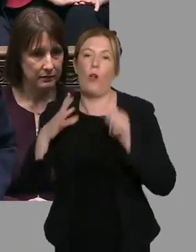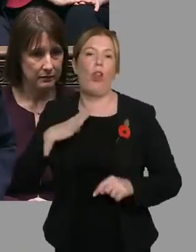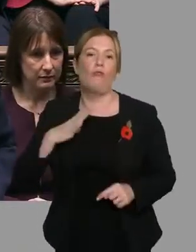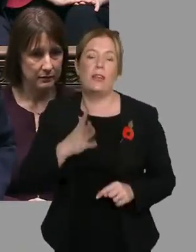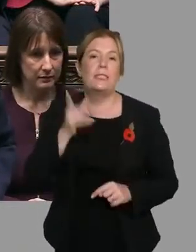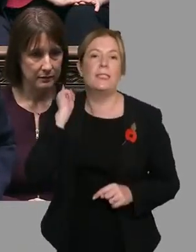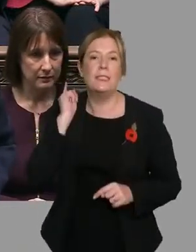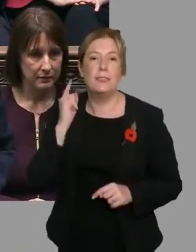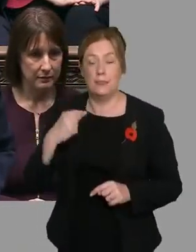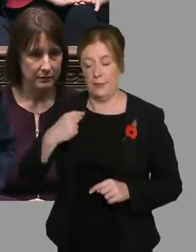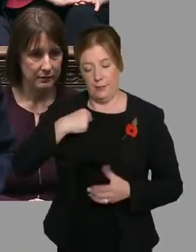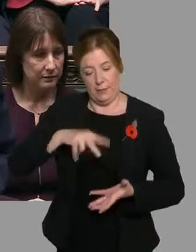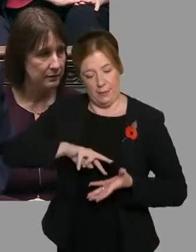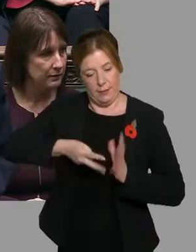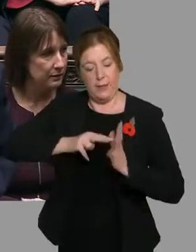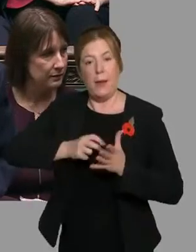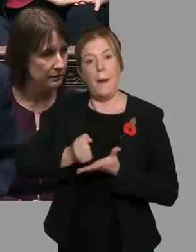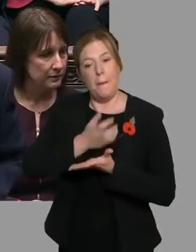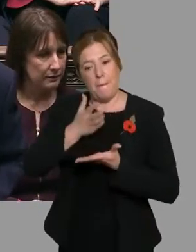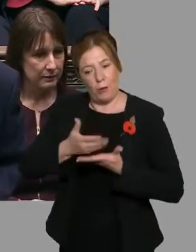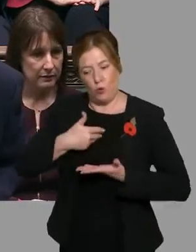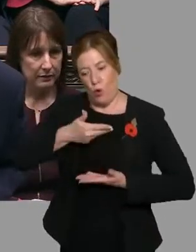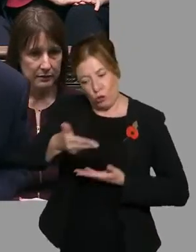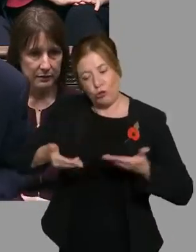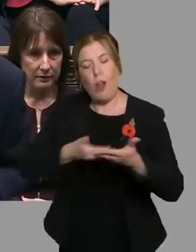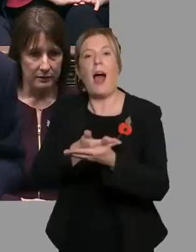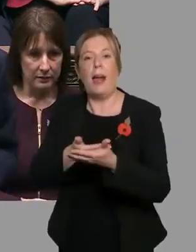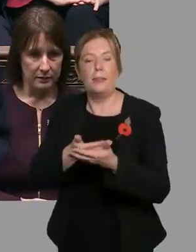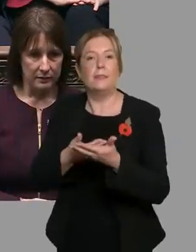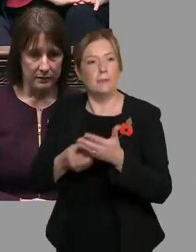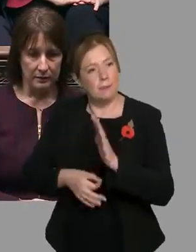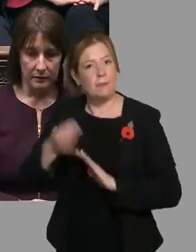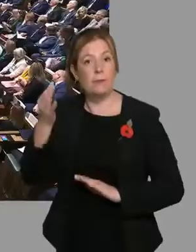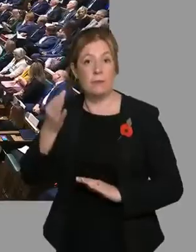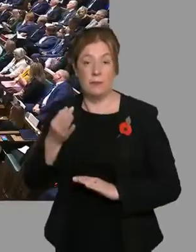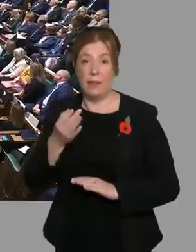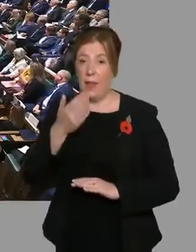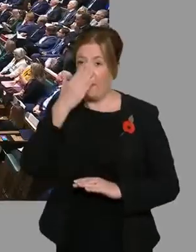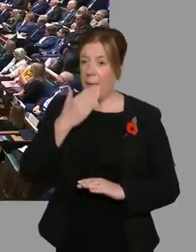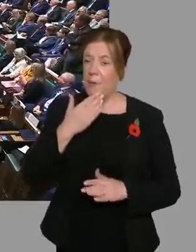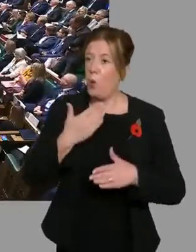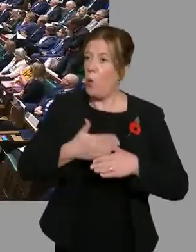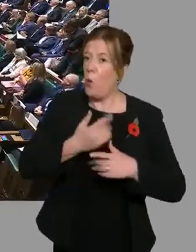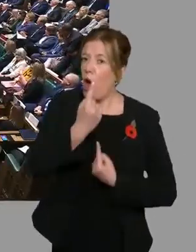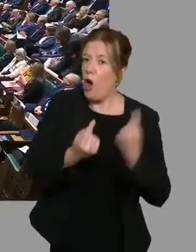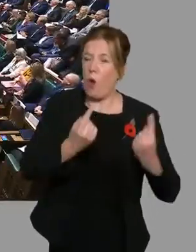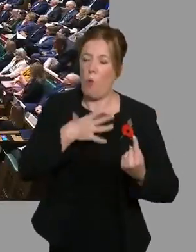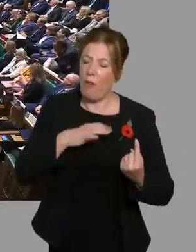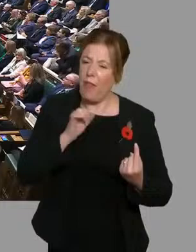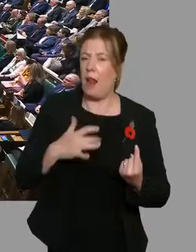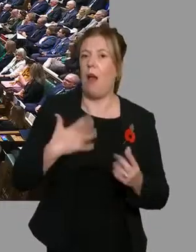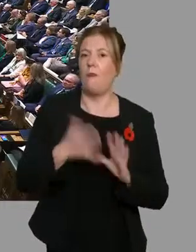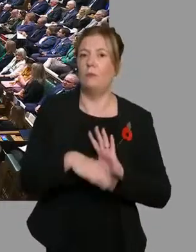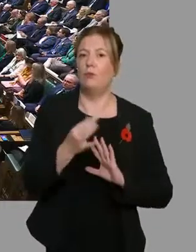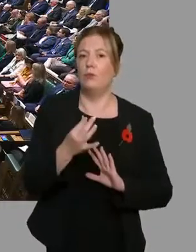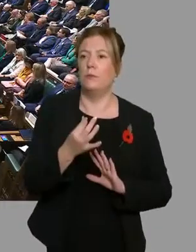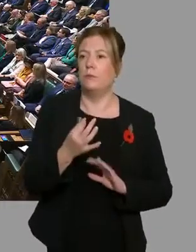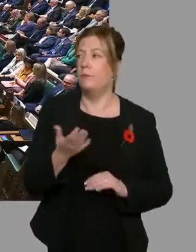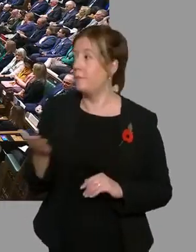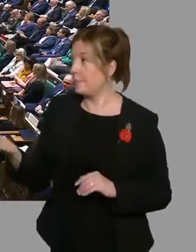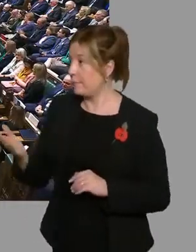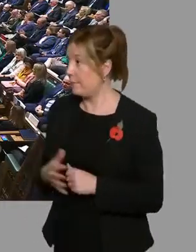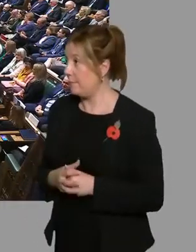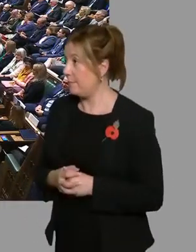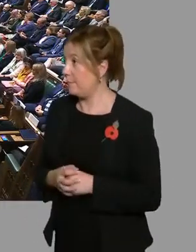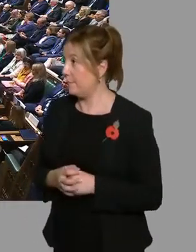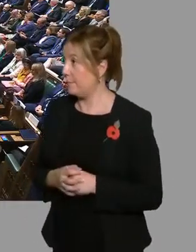measured in living standards going up for working people across the country. Thank you. Alex Baker. Thank you, Mr. Speaker. There are